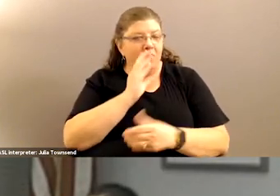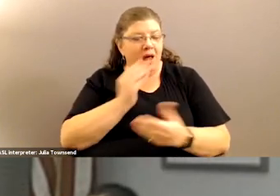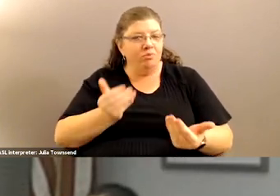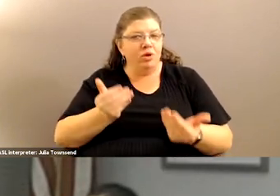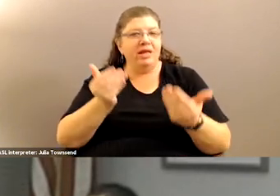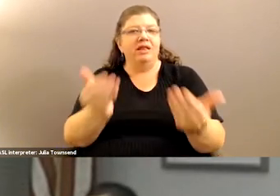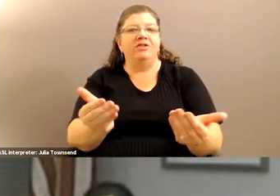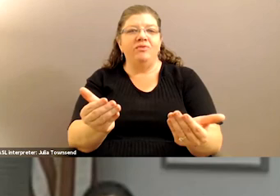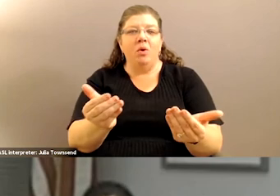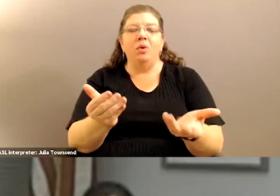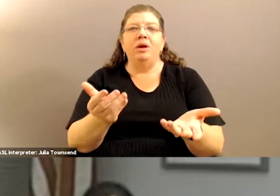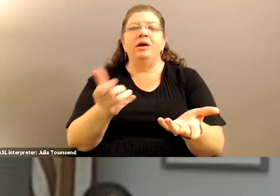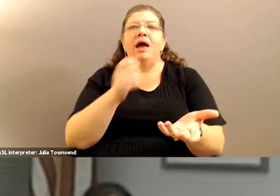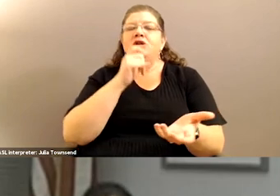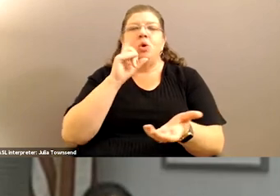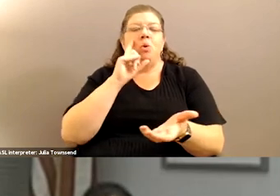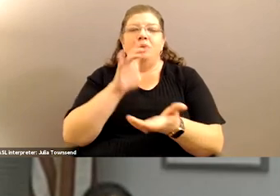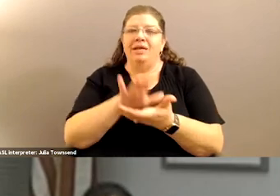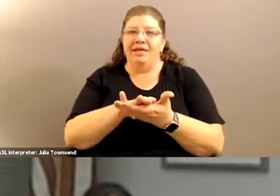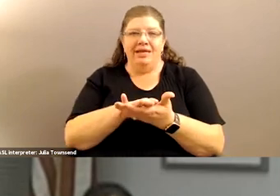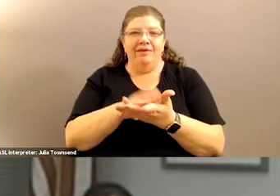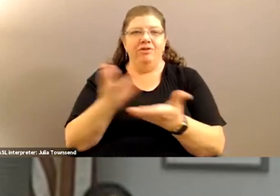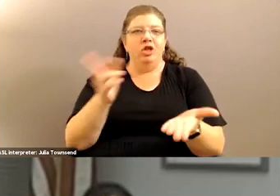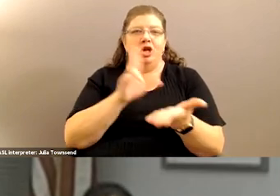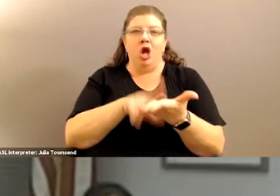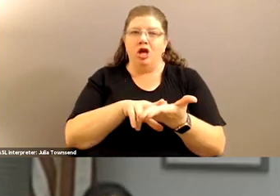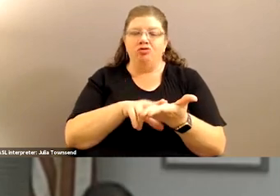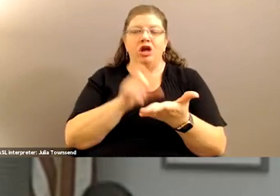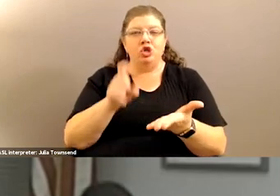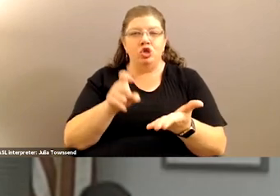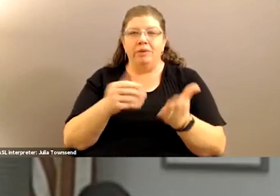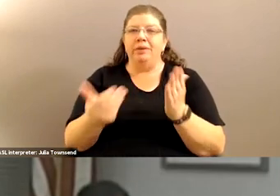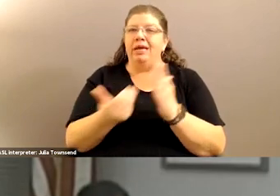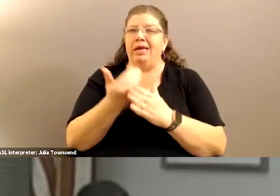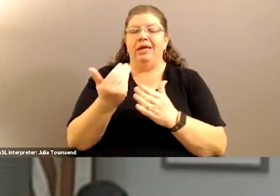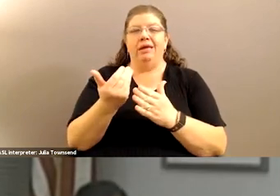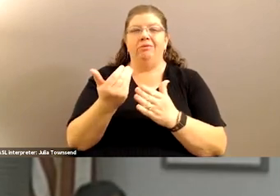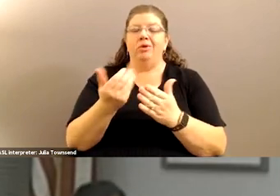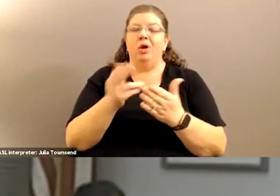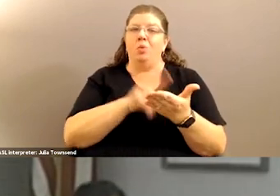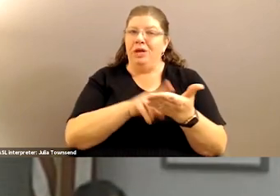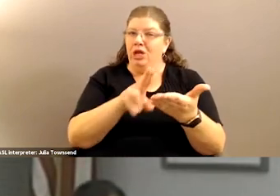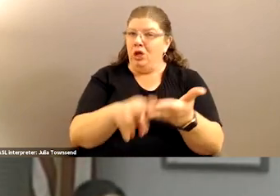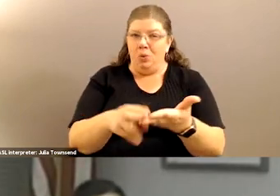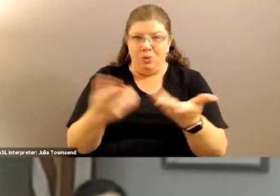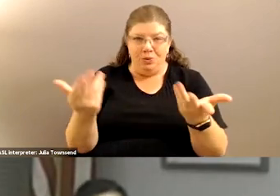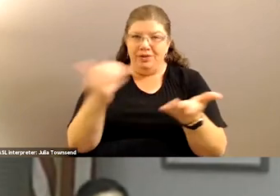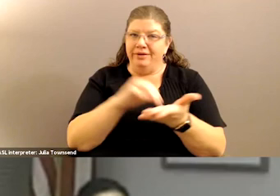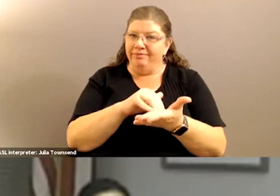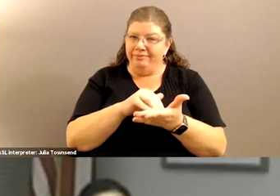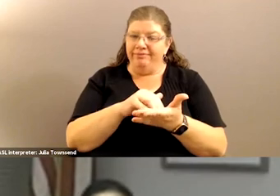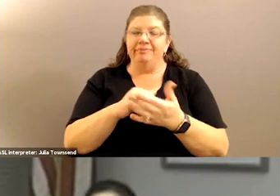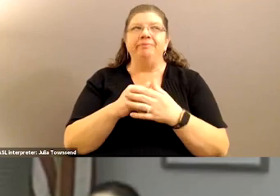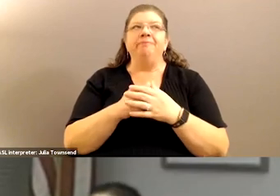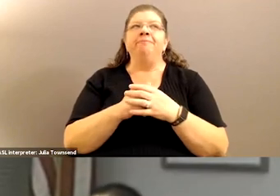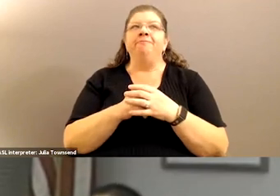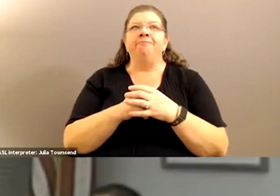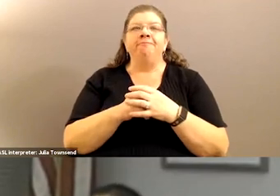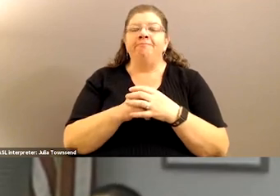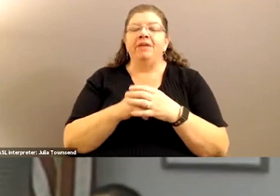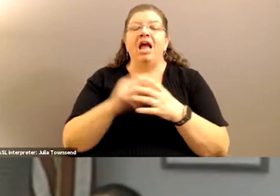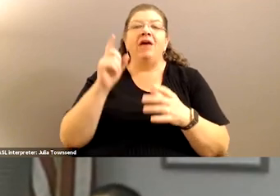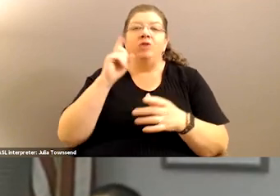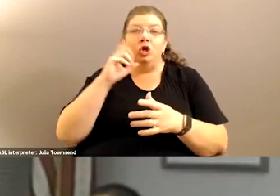i i don't believe that the contract should be renewed i've heard the